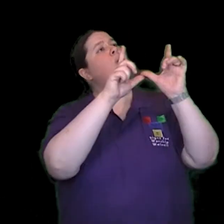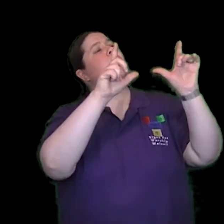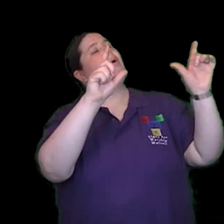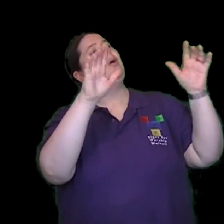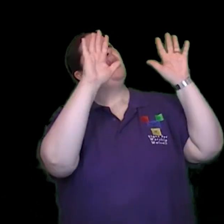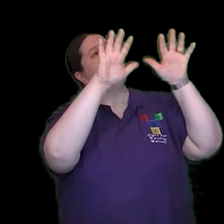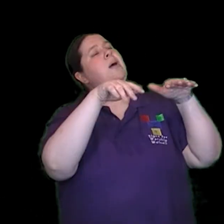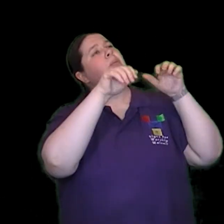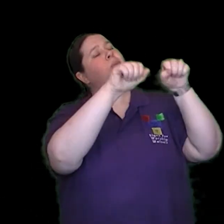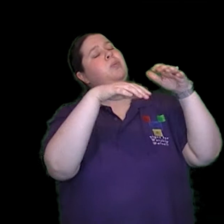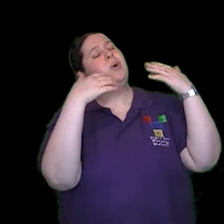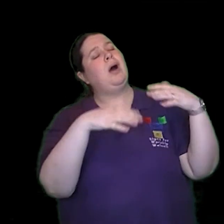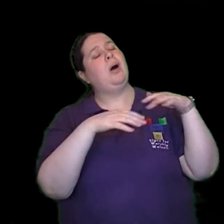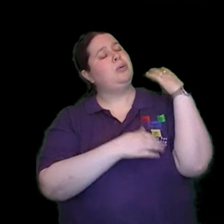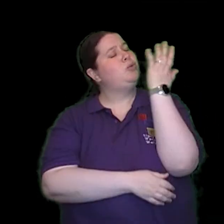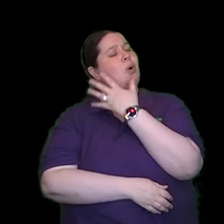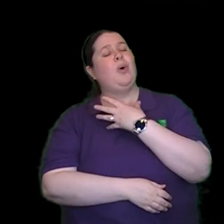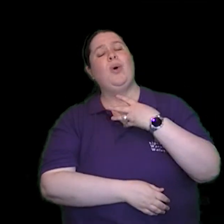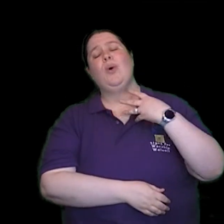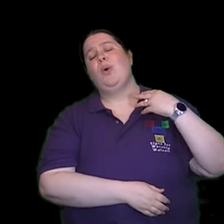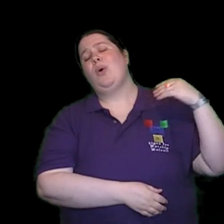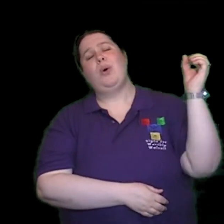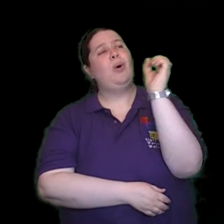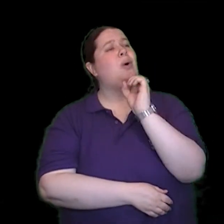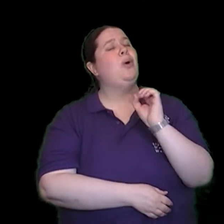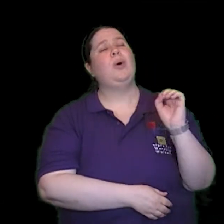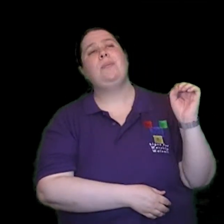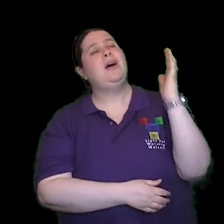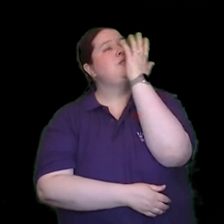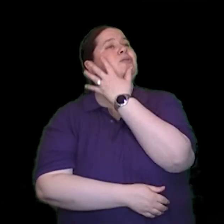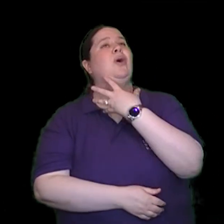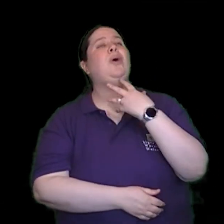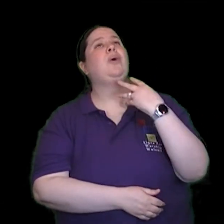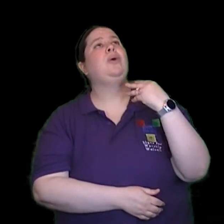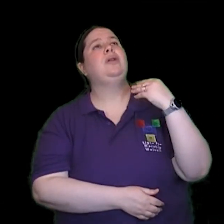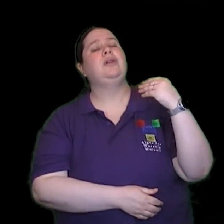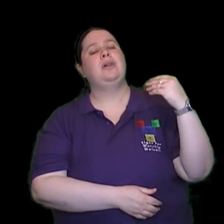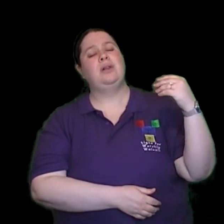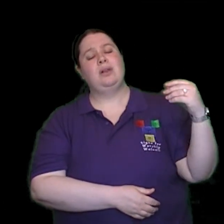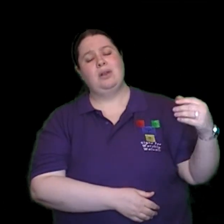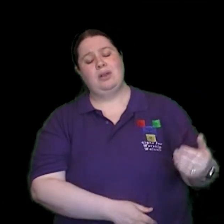There's the Lord on my soul. Oh,